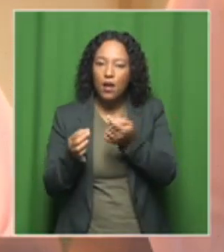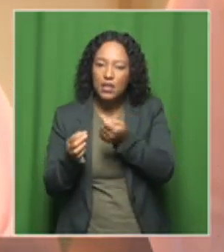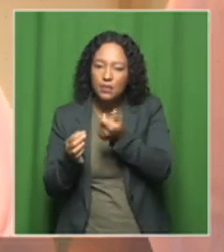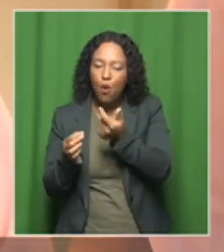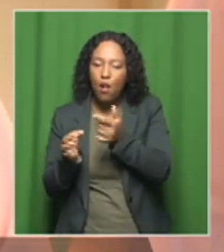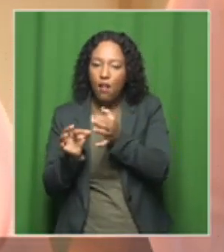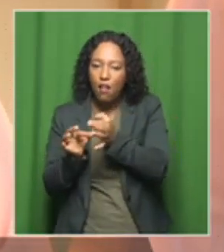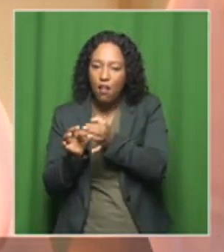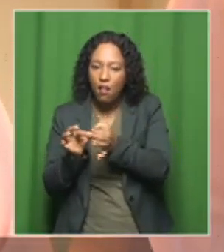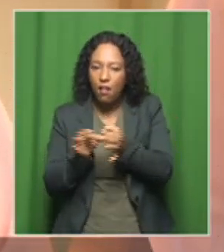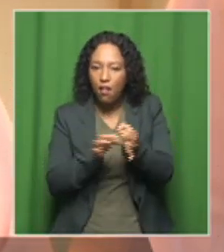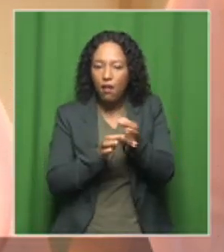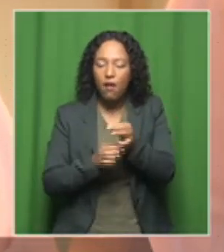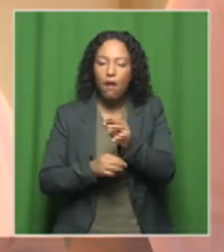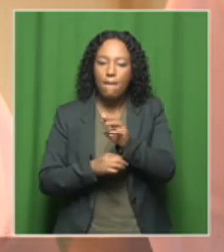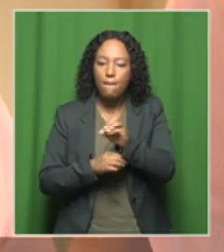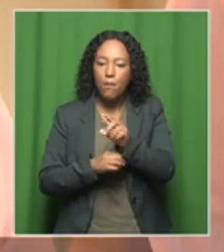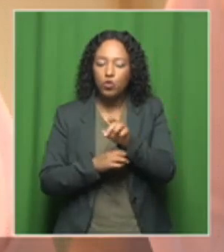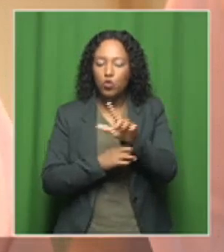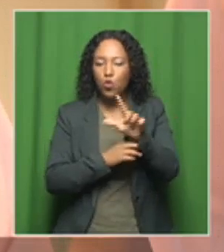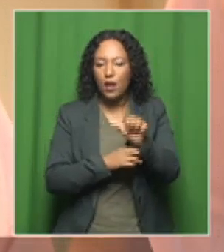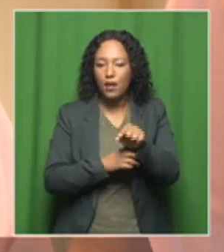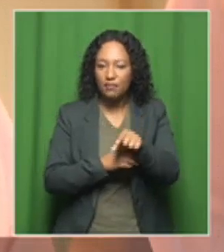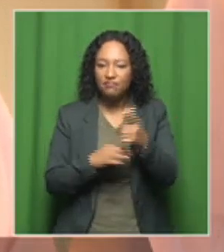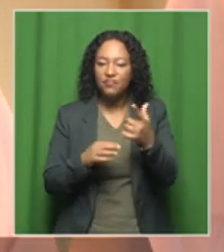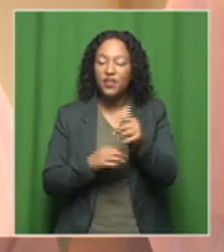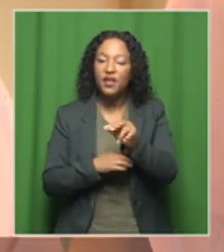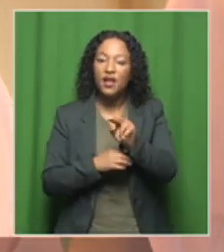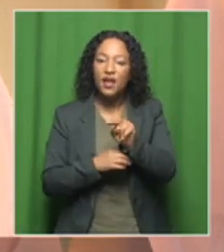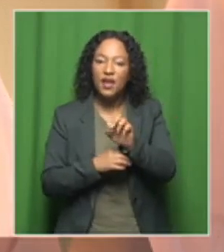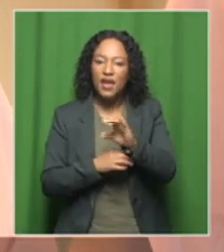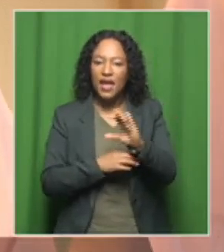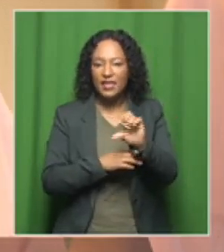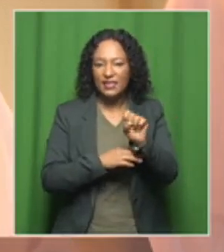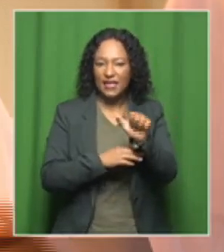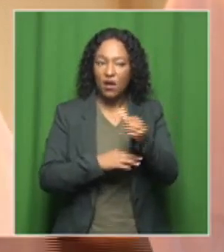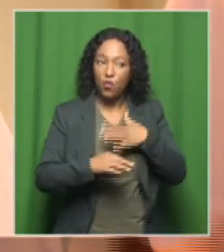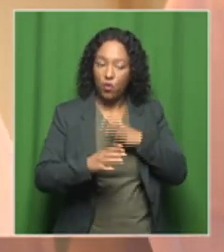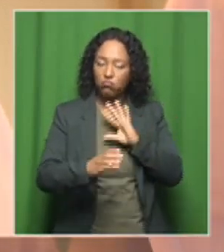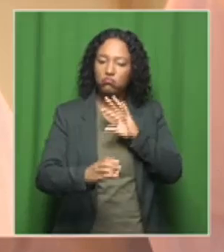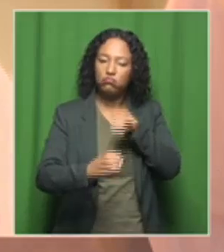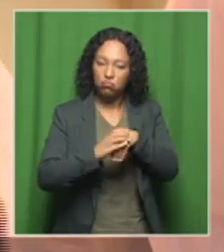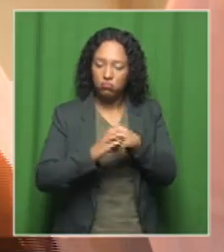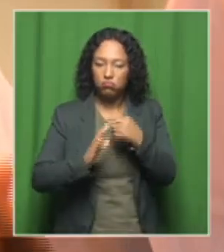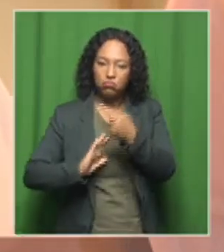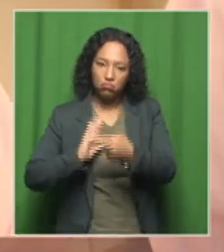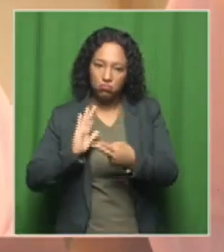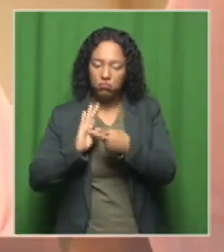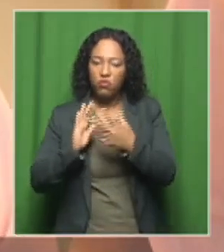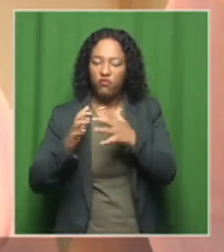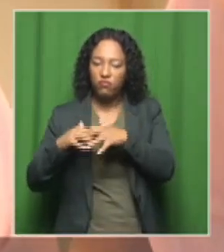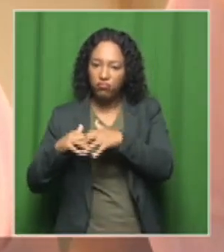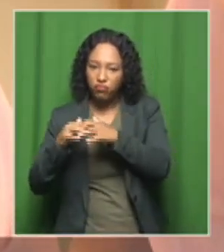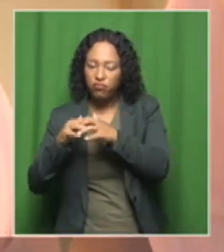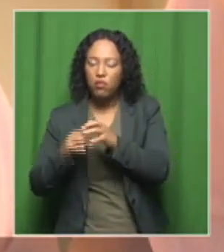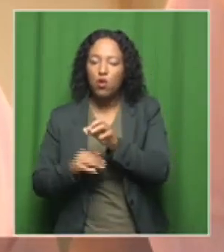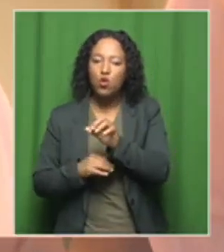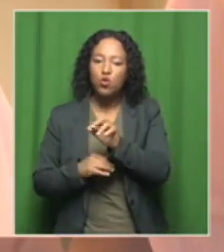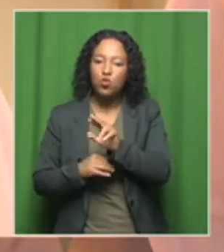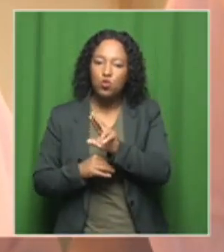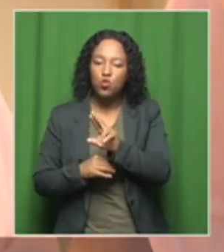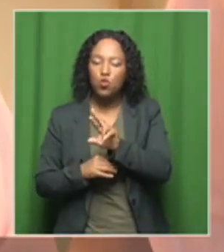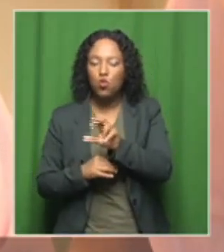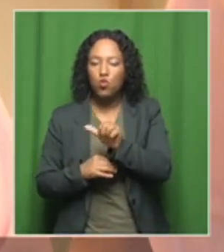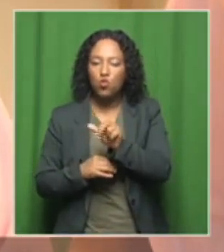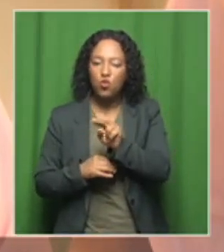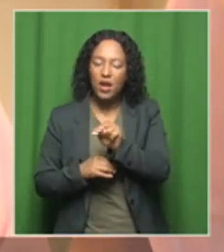want NECSA to play that role, that part in the enrichment of uranium, the production of participation